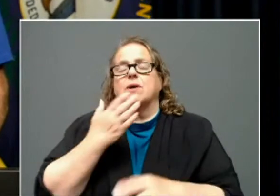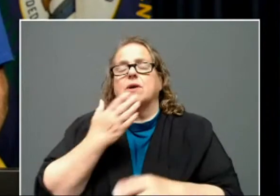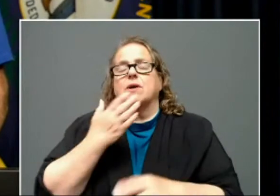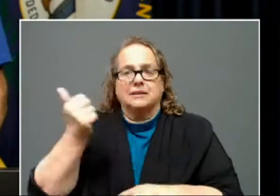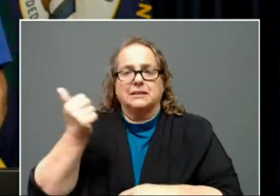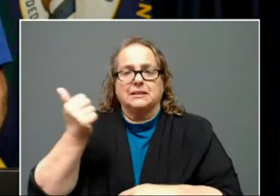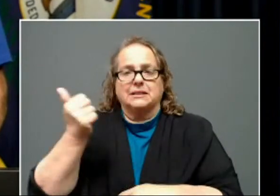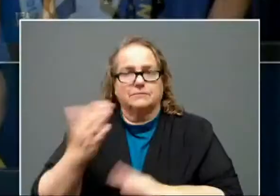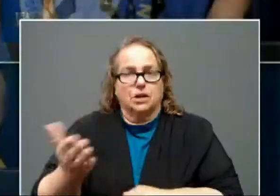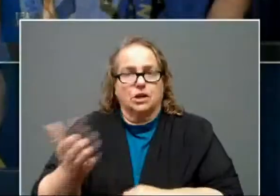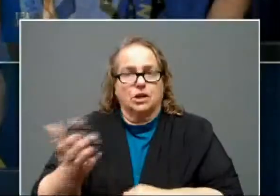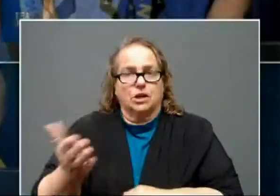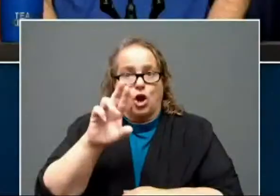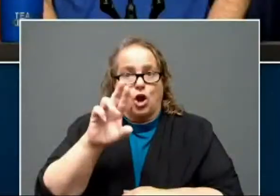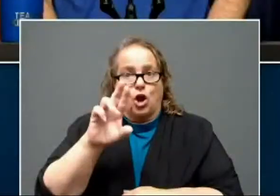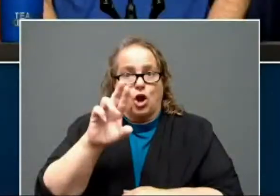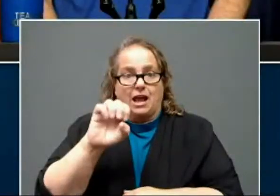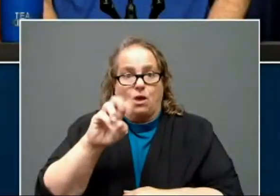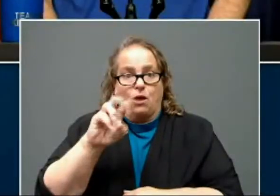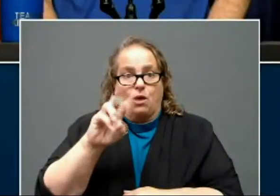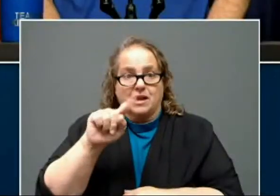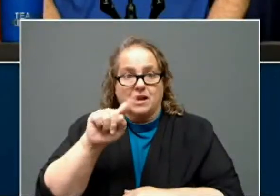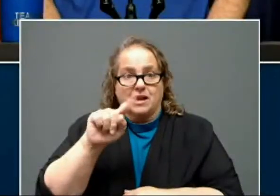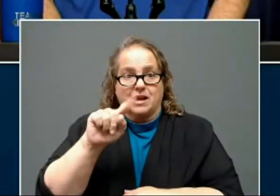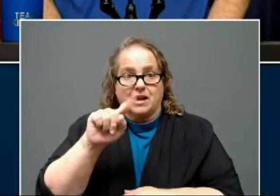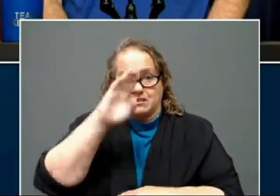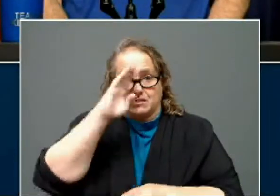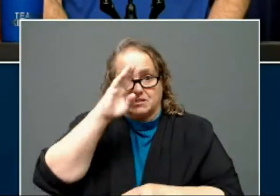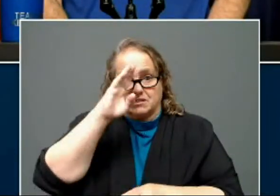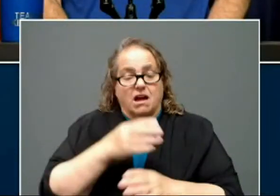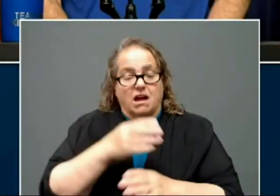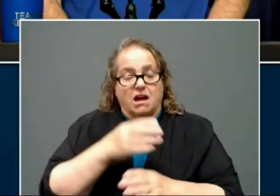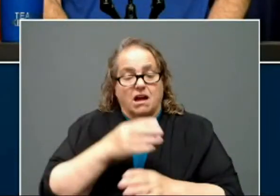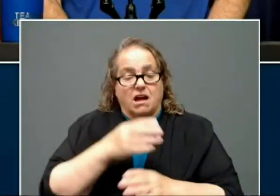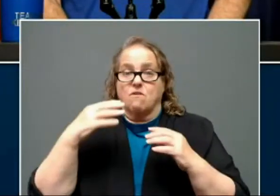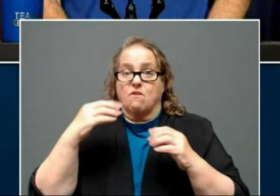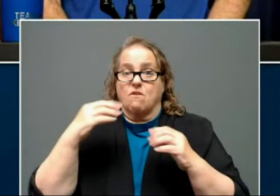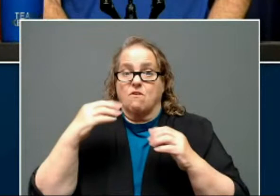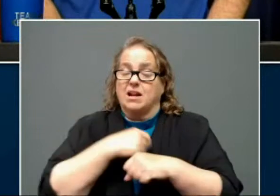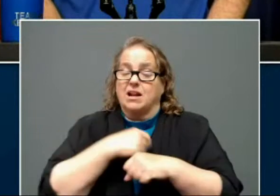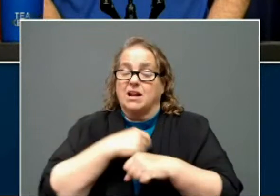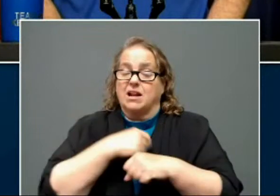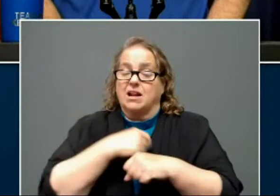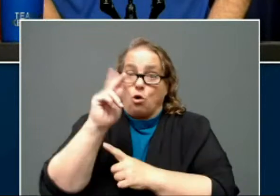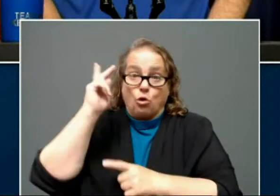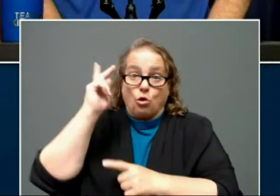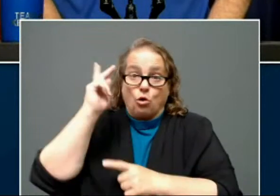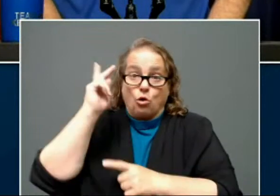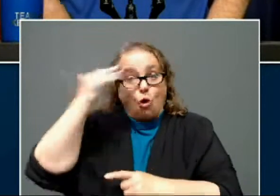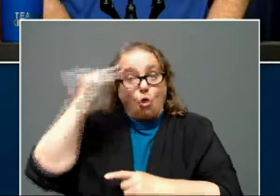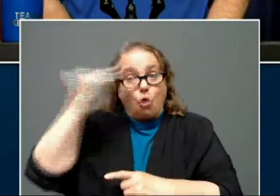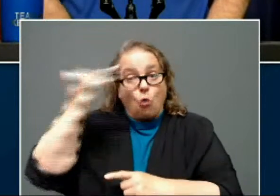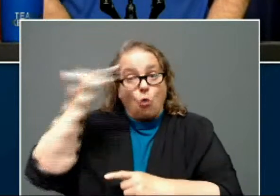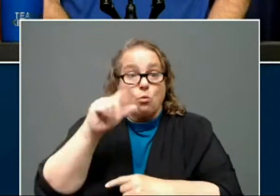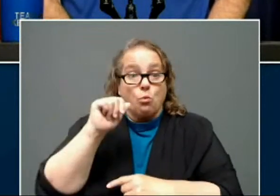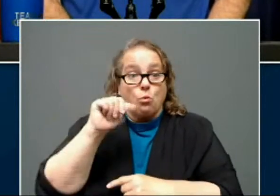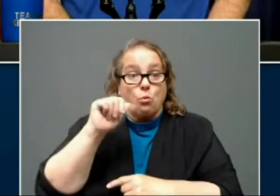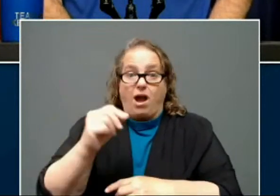humble son of the town of Russell, fought in the Korean War and earned the Medal of Honor for his valorous actions rescuing